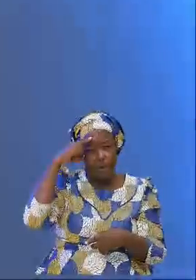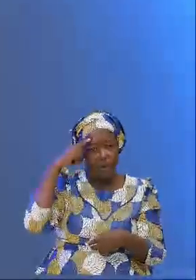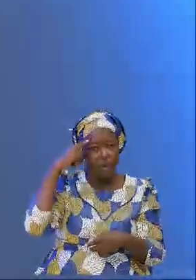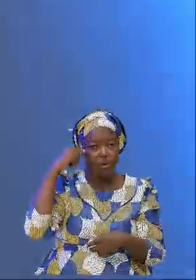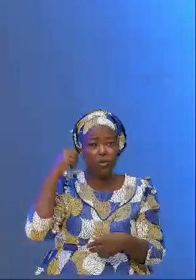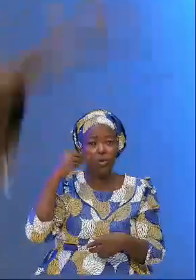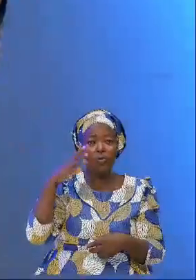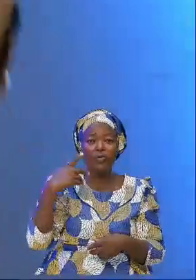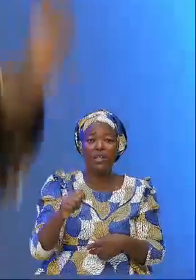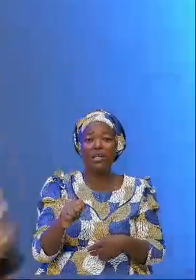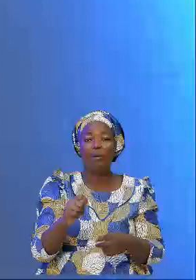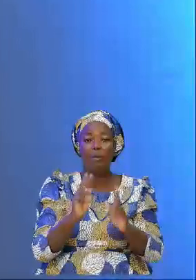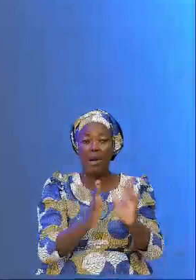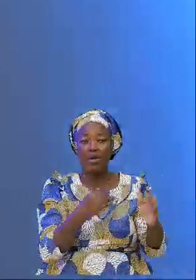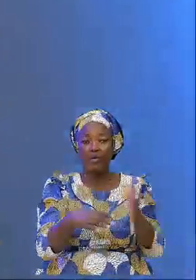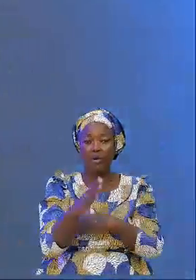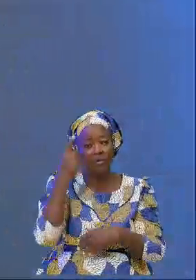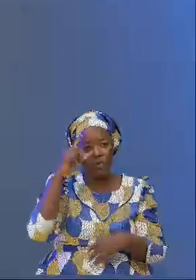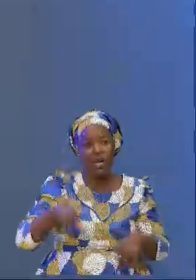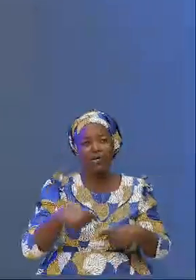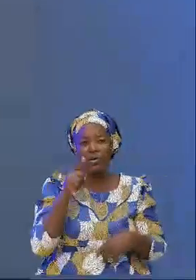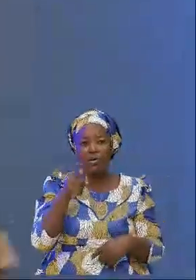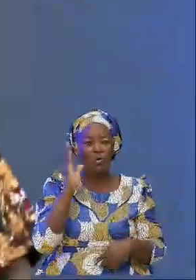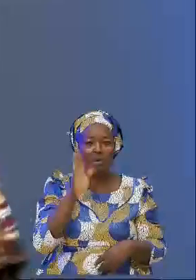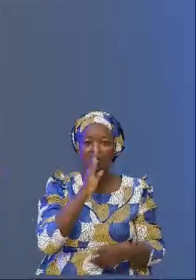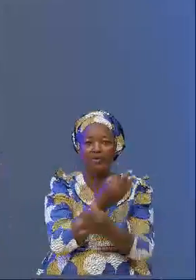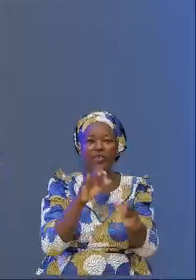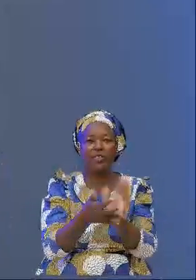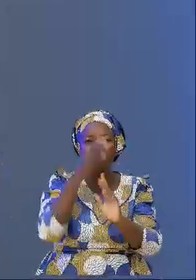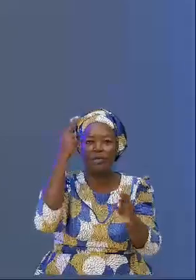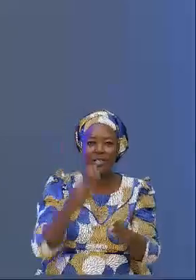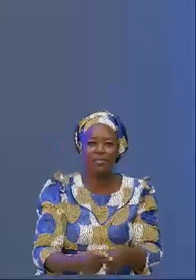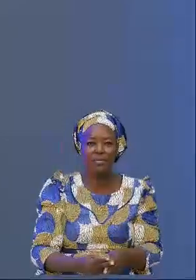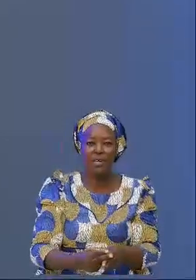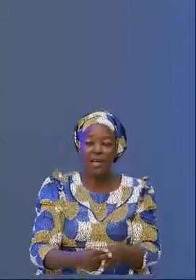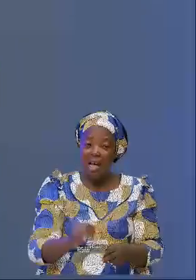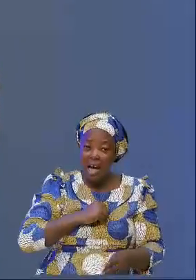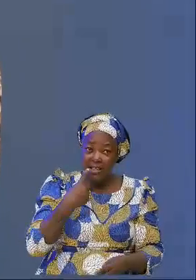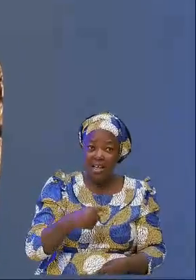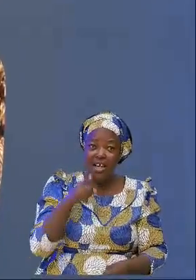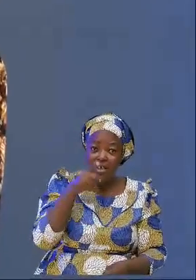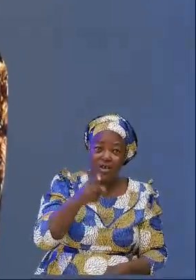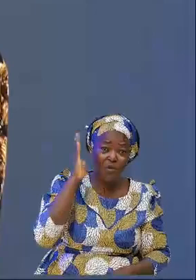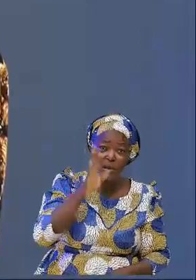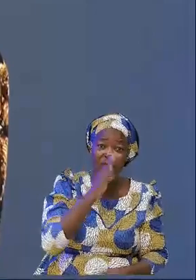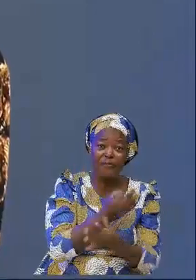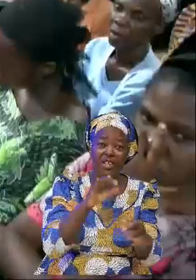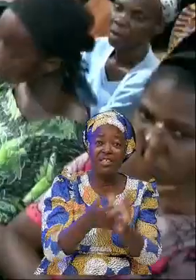enemy. And then, because of the grace of God in your life, you will be